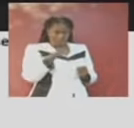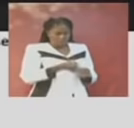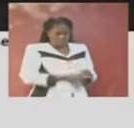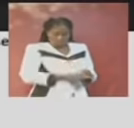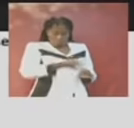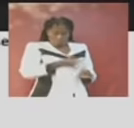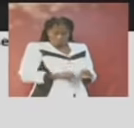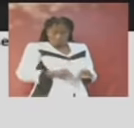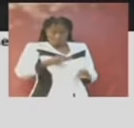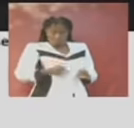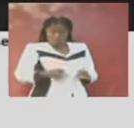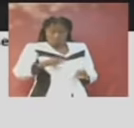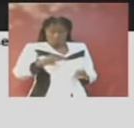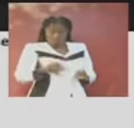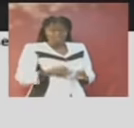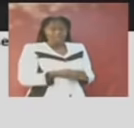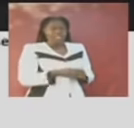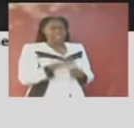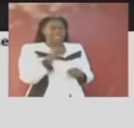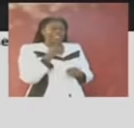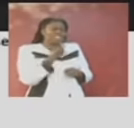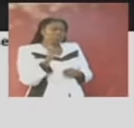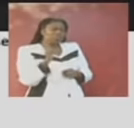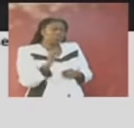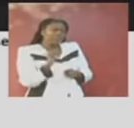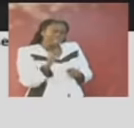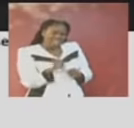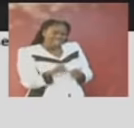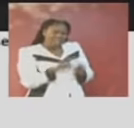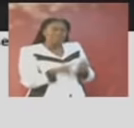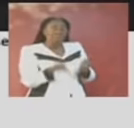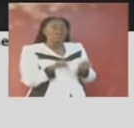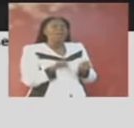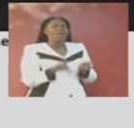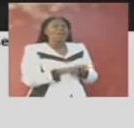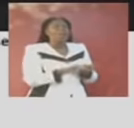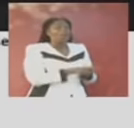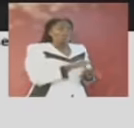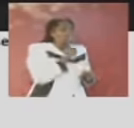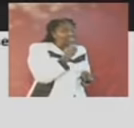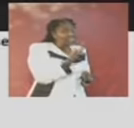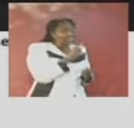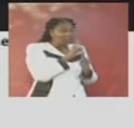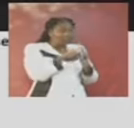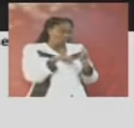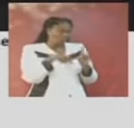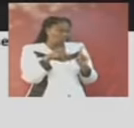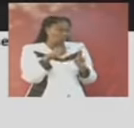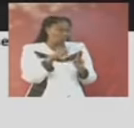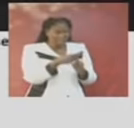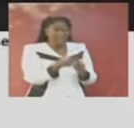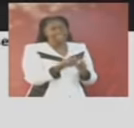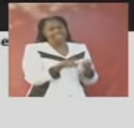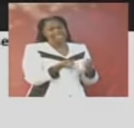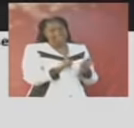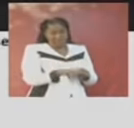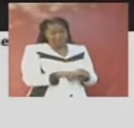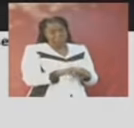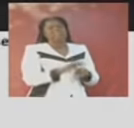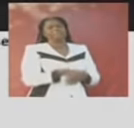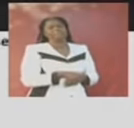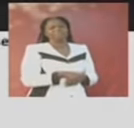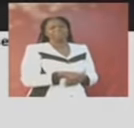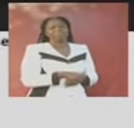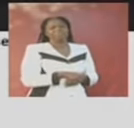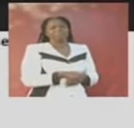occurred. Understanding where it occurs is important, yes, but also understanding when it occurs is also important. Using